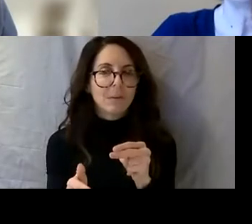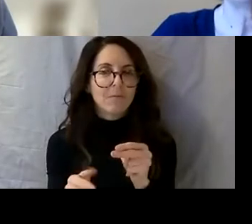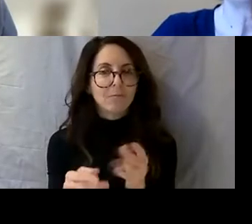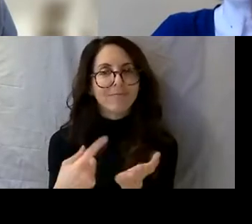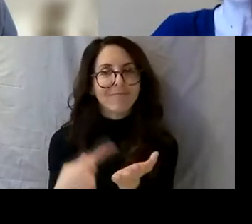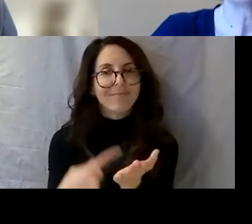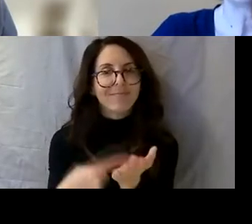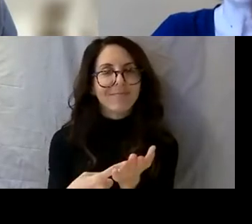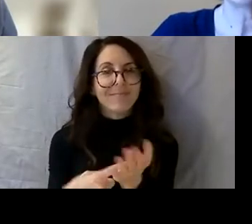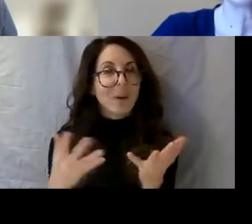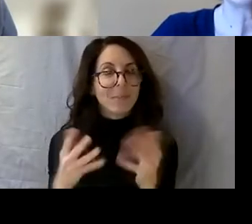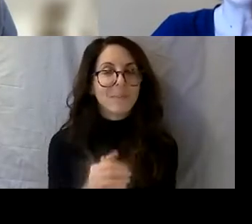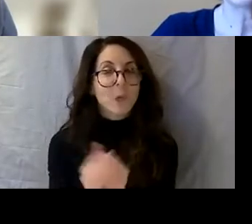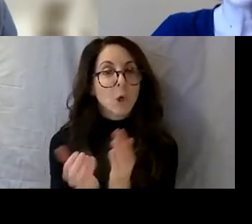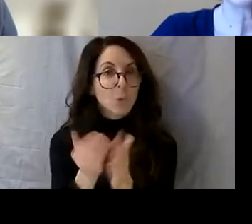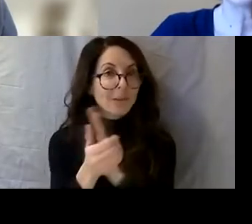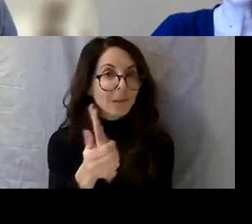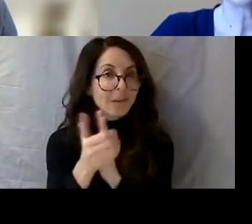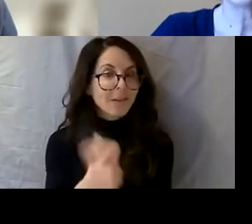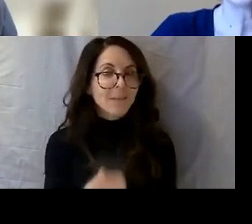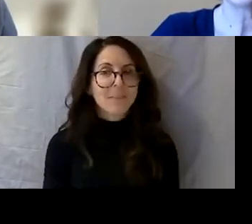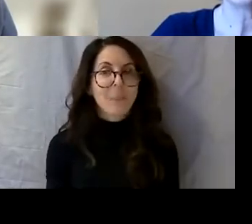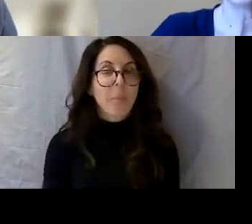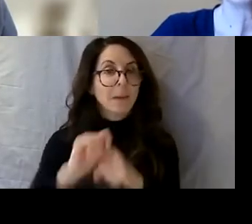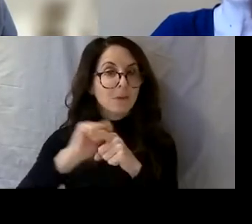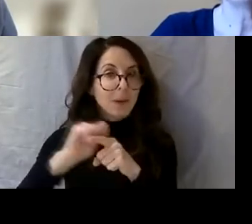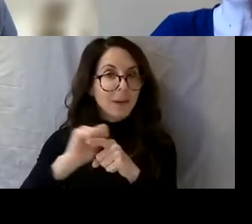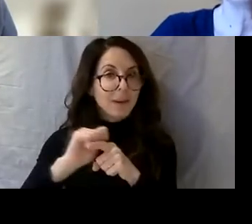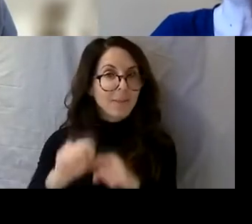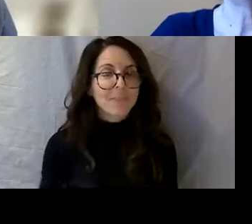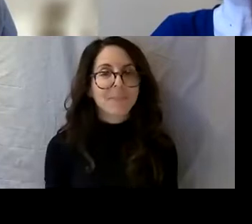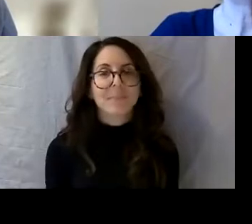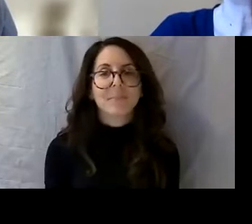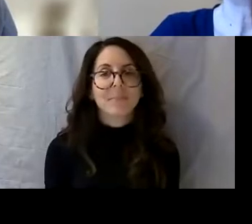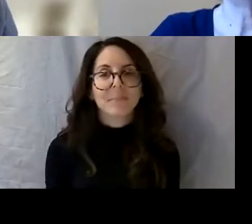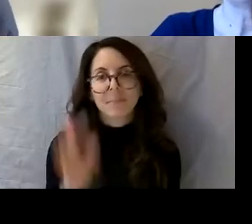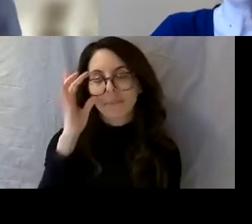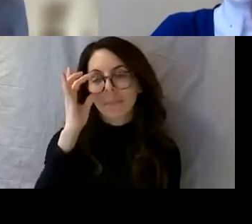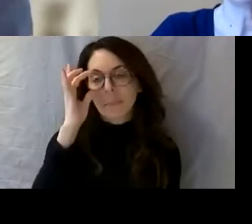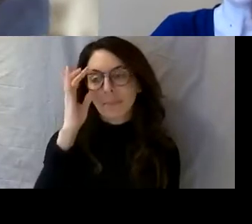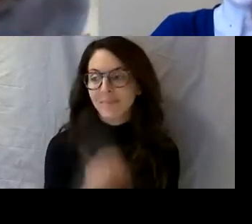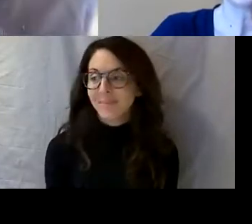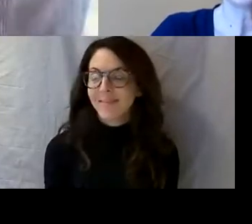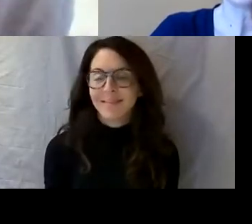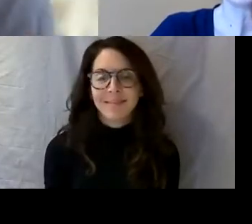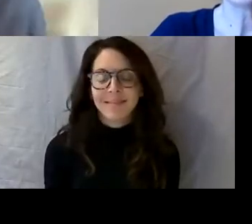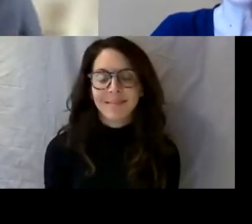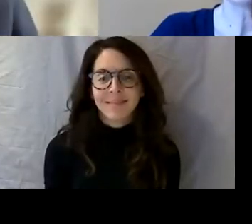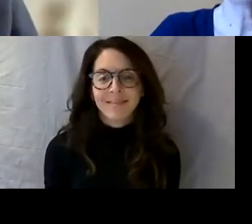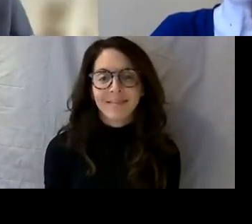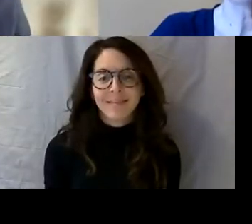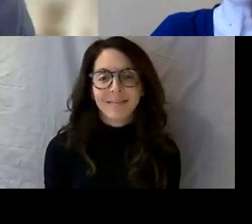new skills and training. I think there needs to be, there are